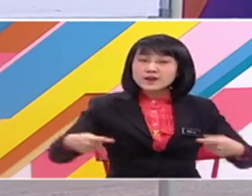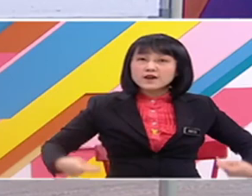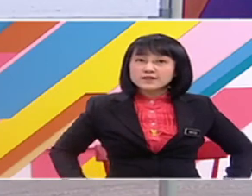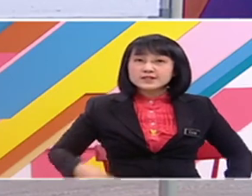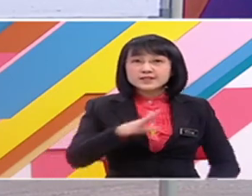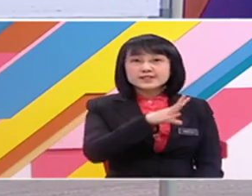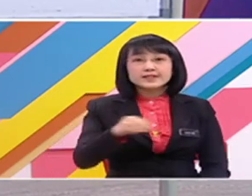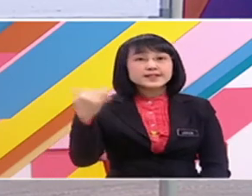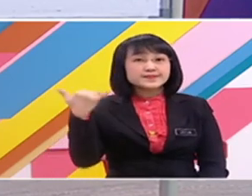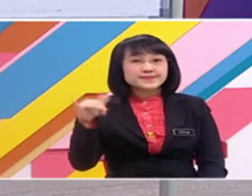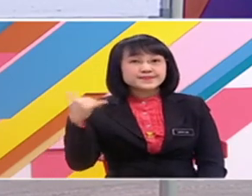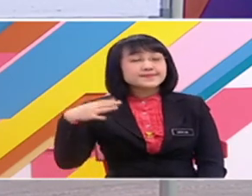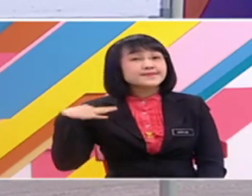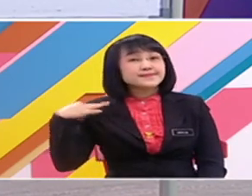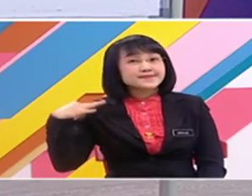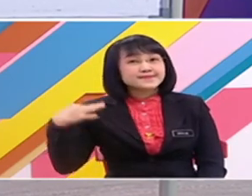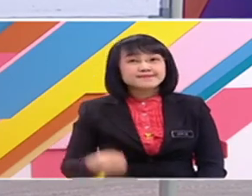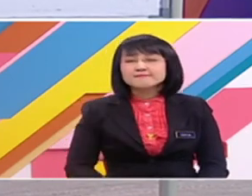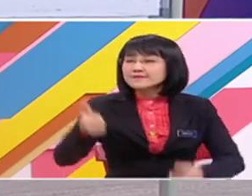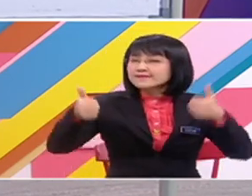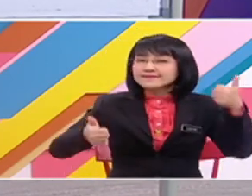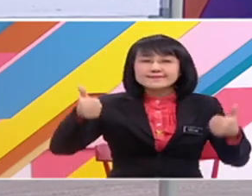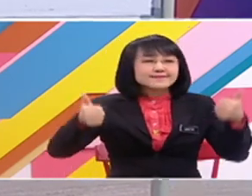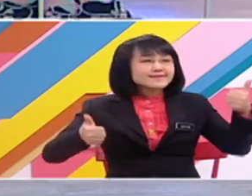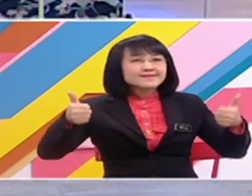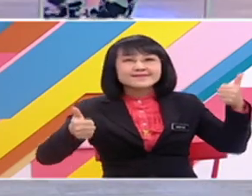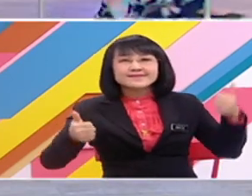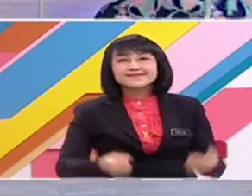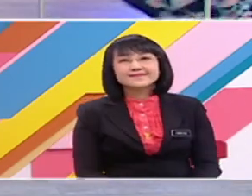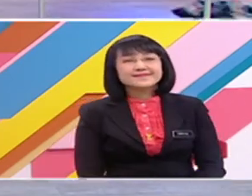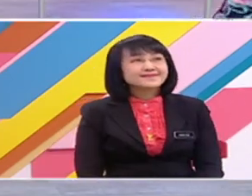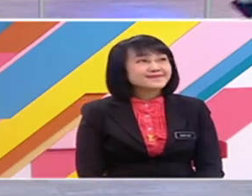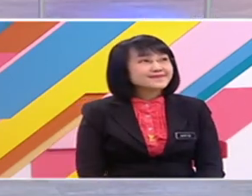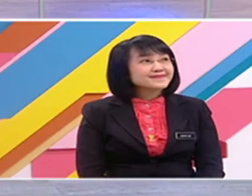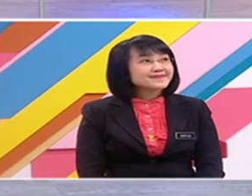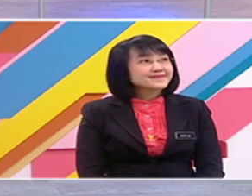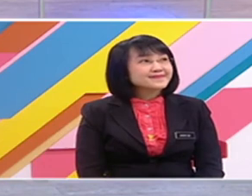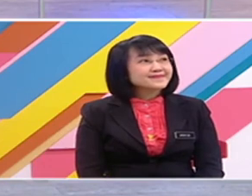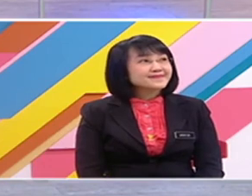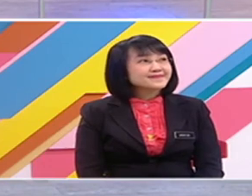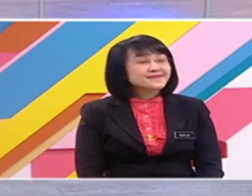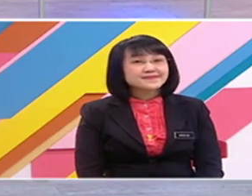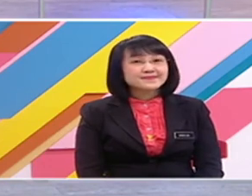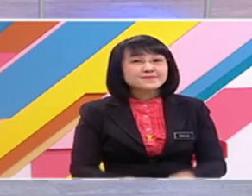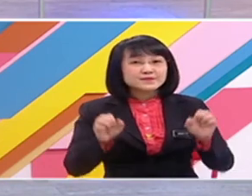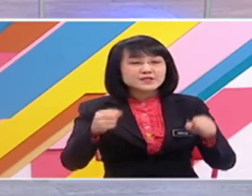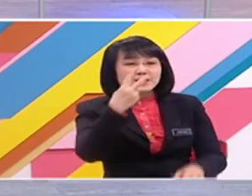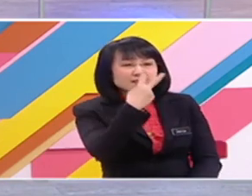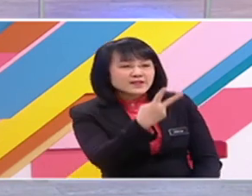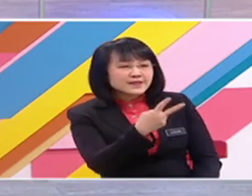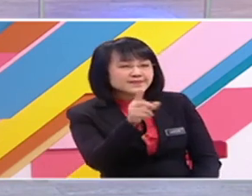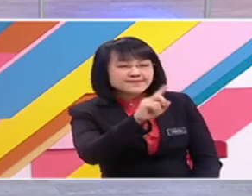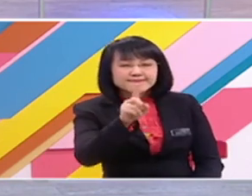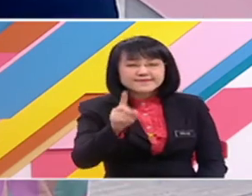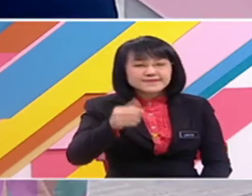shirt. Okay. So which one is that, teacher? Kids, maybe you can give a guess on the